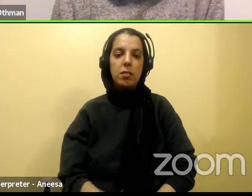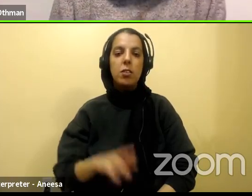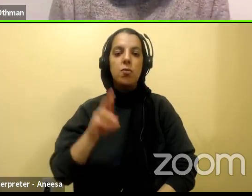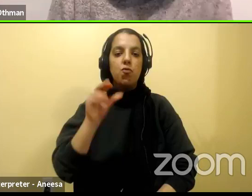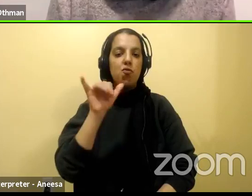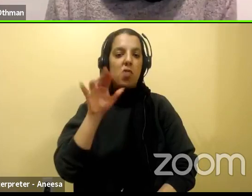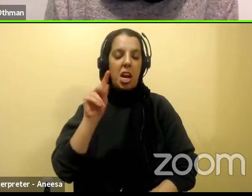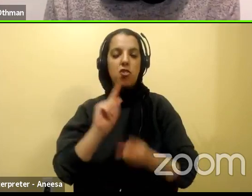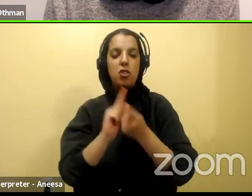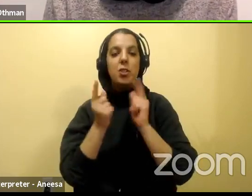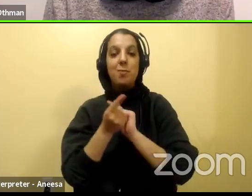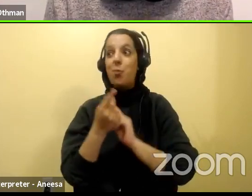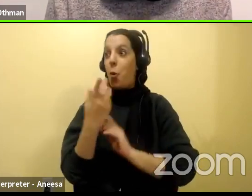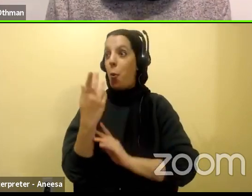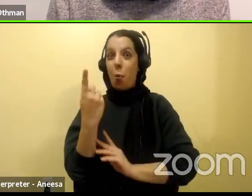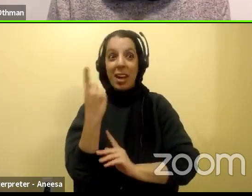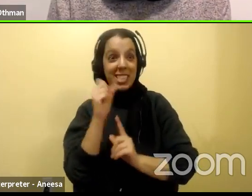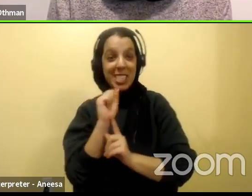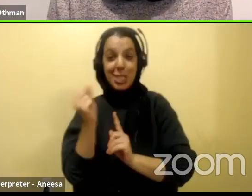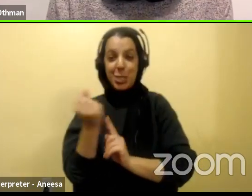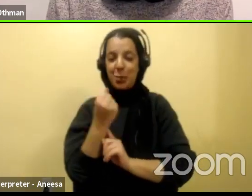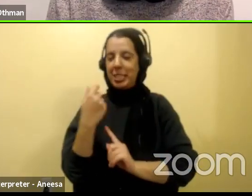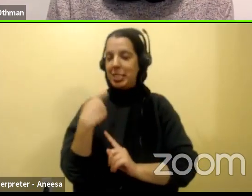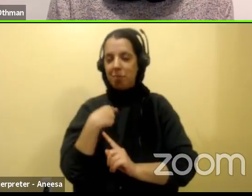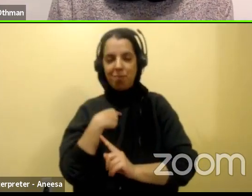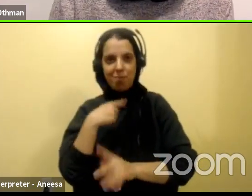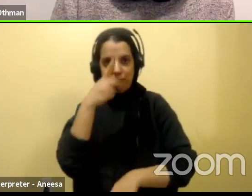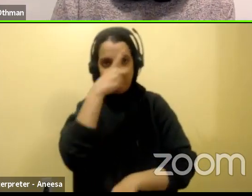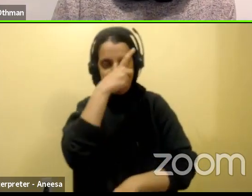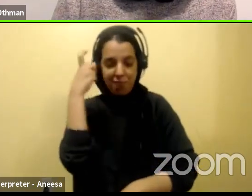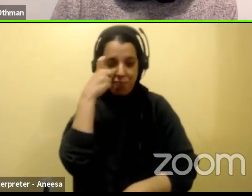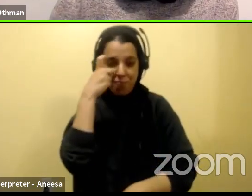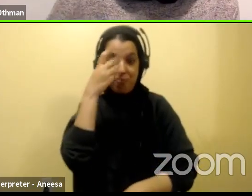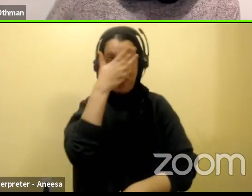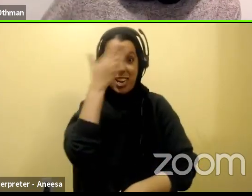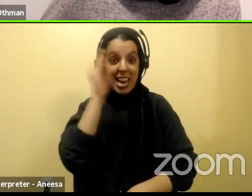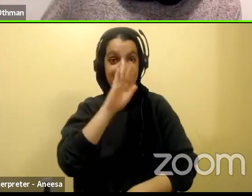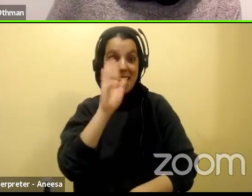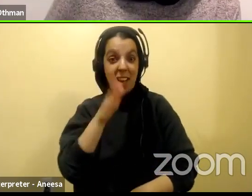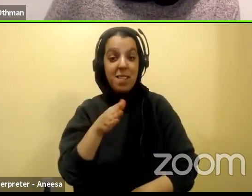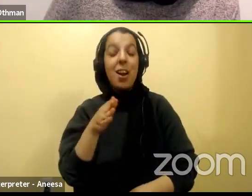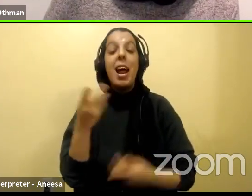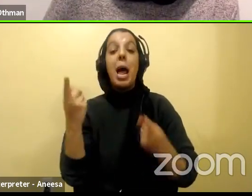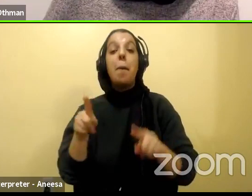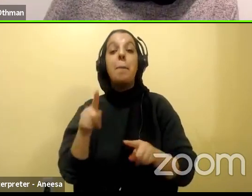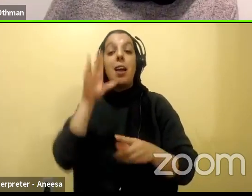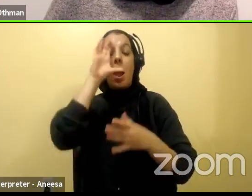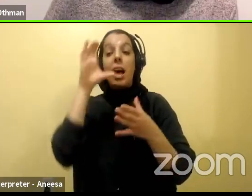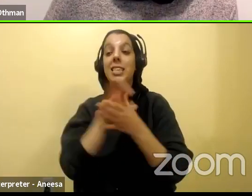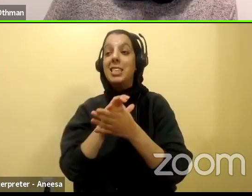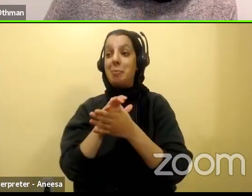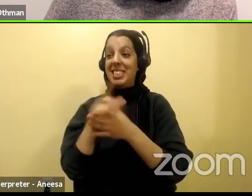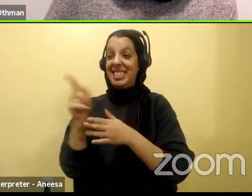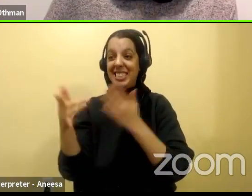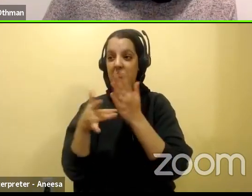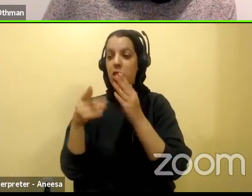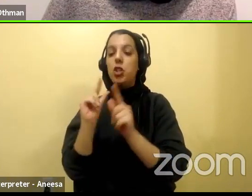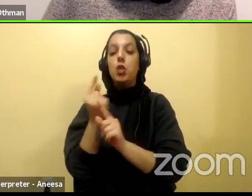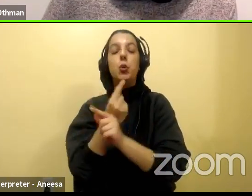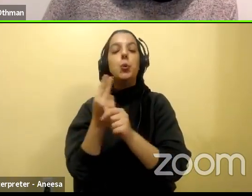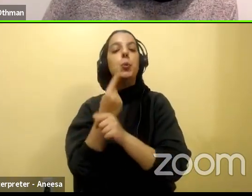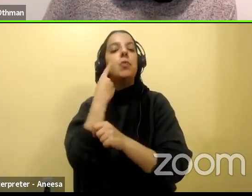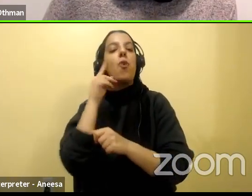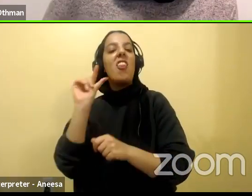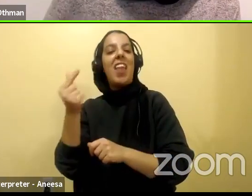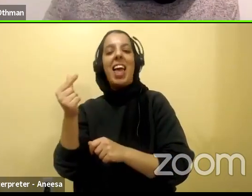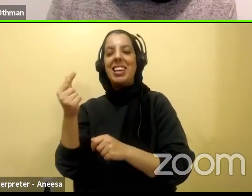So one situation that I can't forget is when my husband's device that he wears on his leg to help him walk was